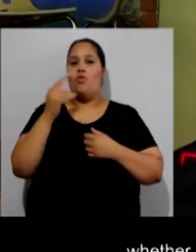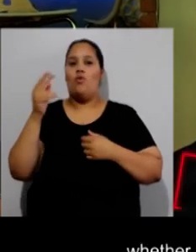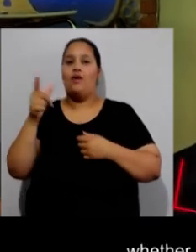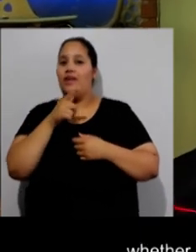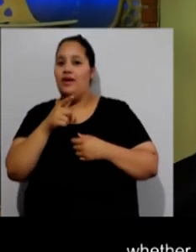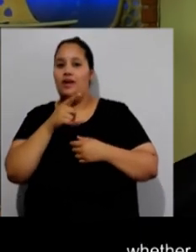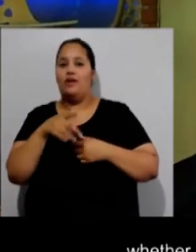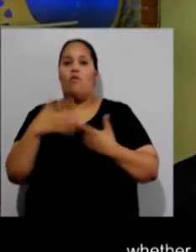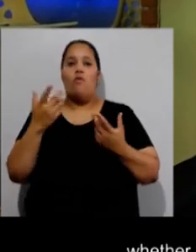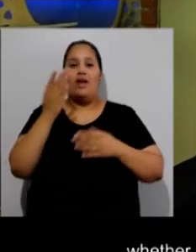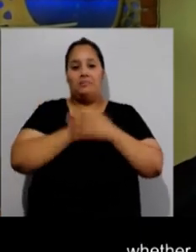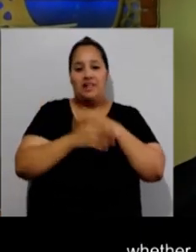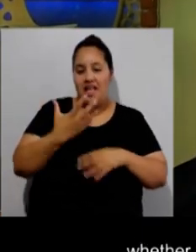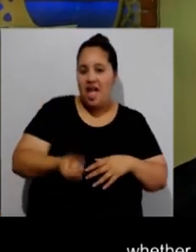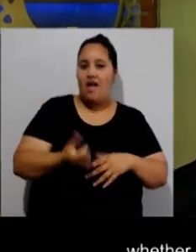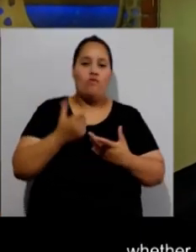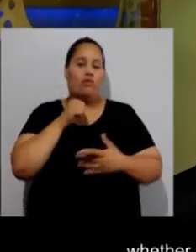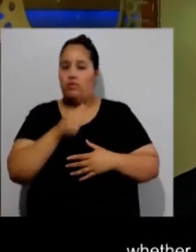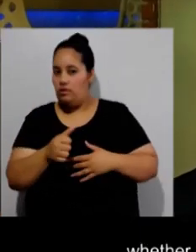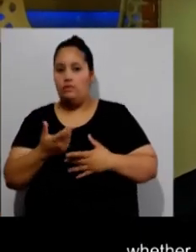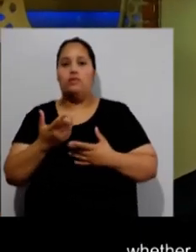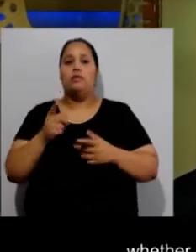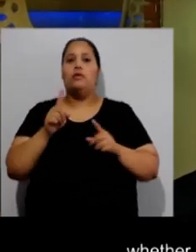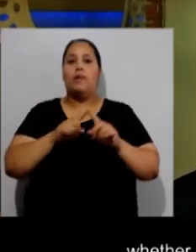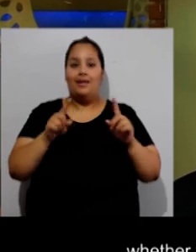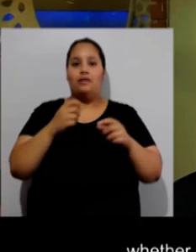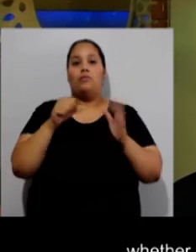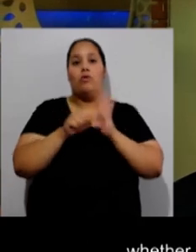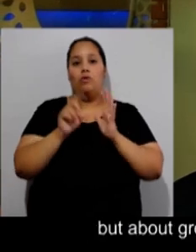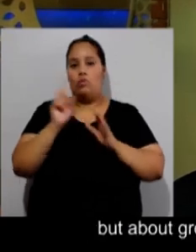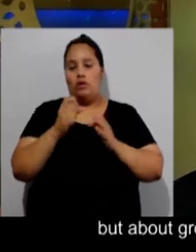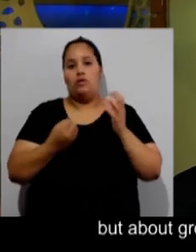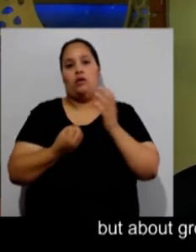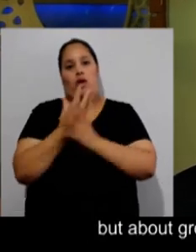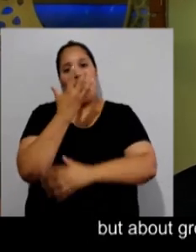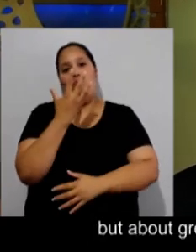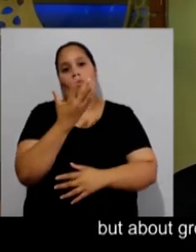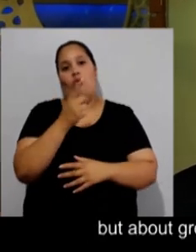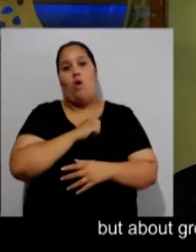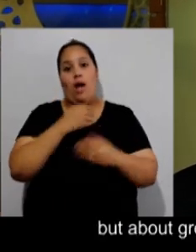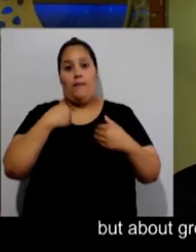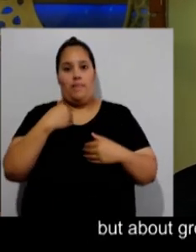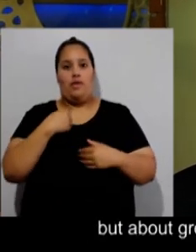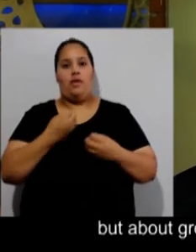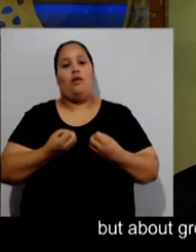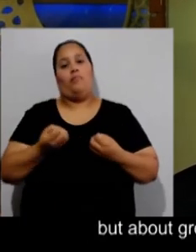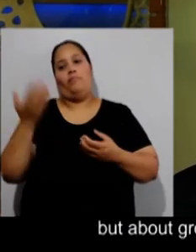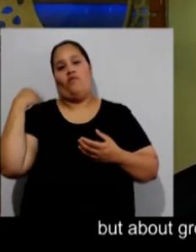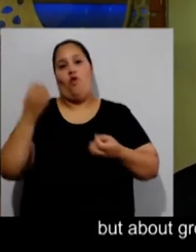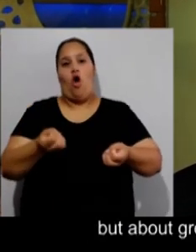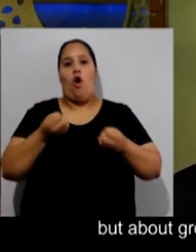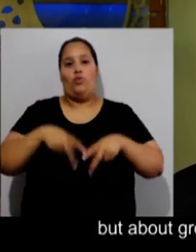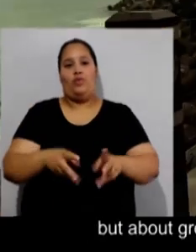Deaf, whether you can hear, whether you have disabilities or not, but about growing people. Because I was